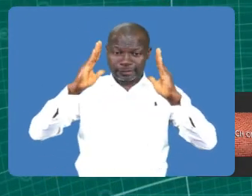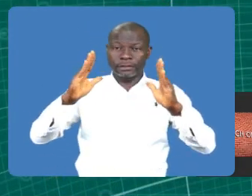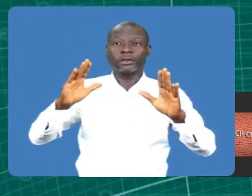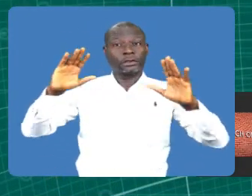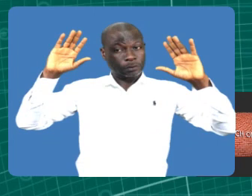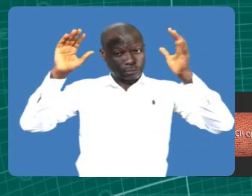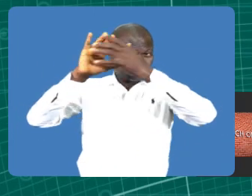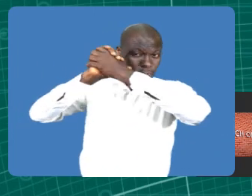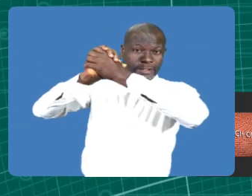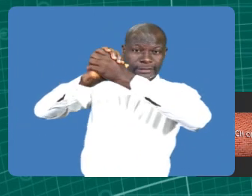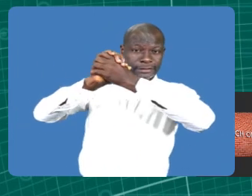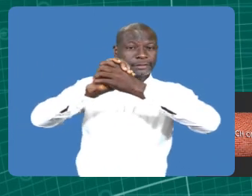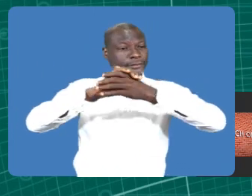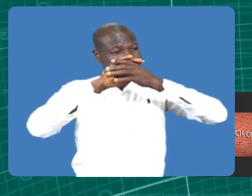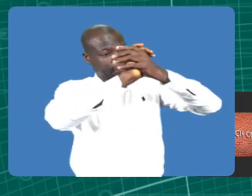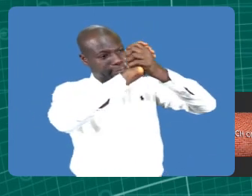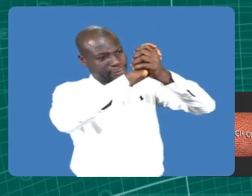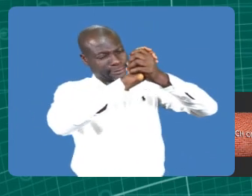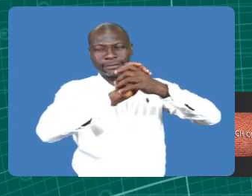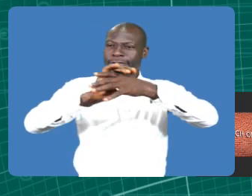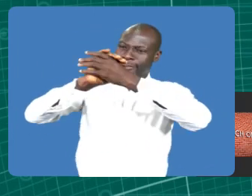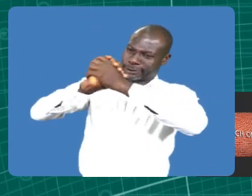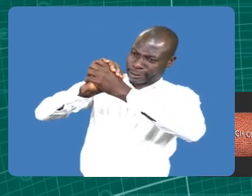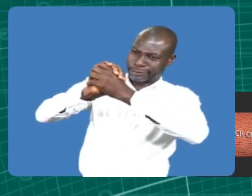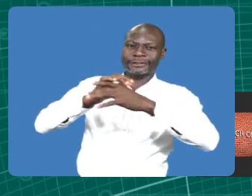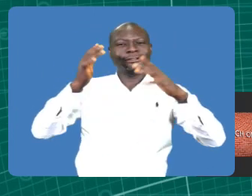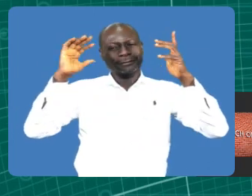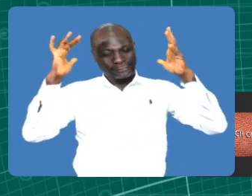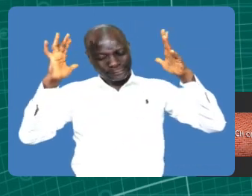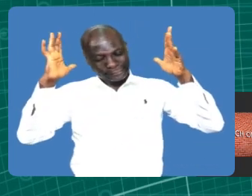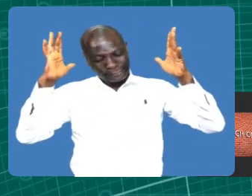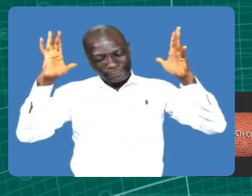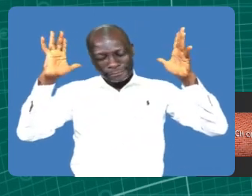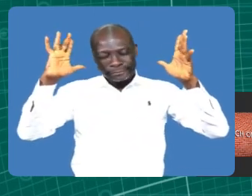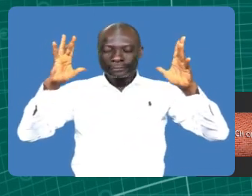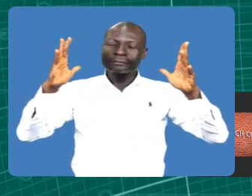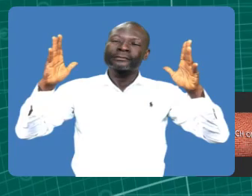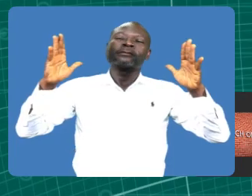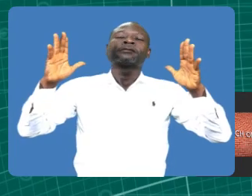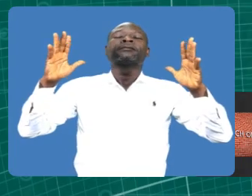attention. Congratulations, my fellow graduates. Good morning.